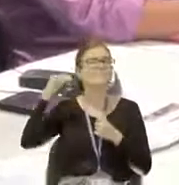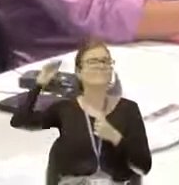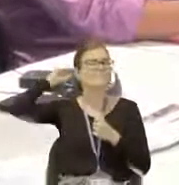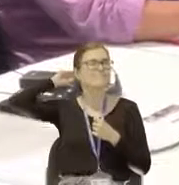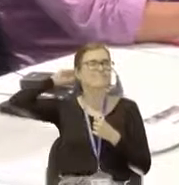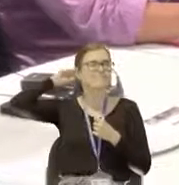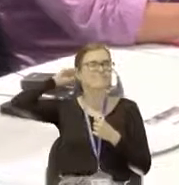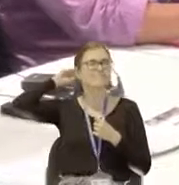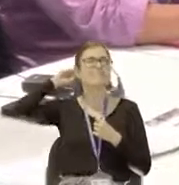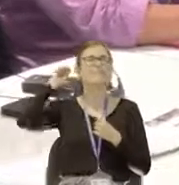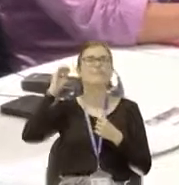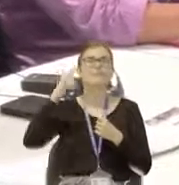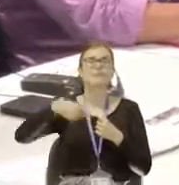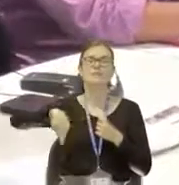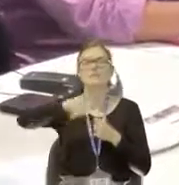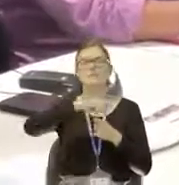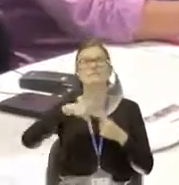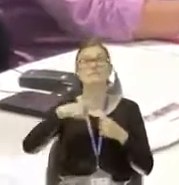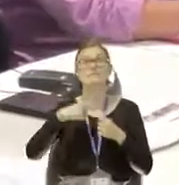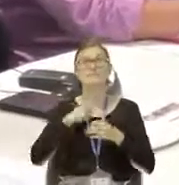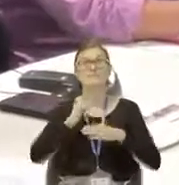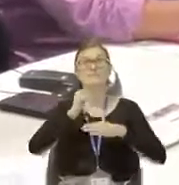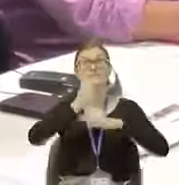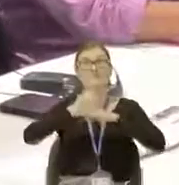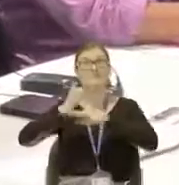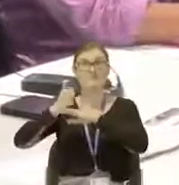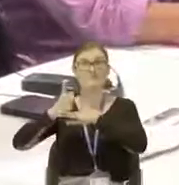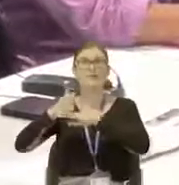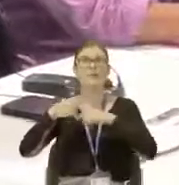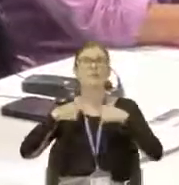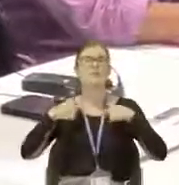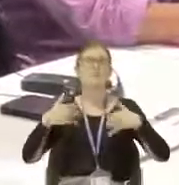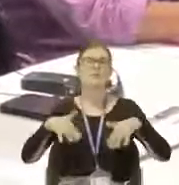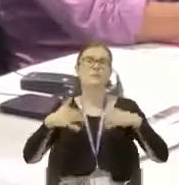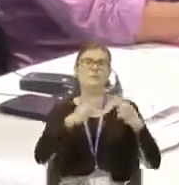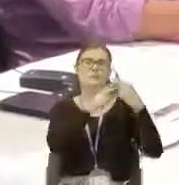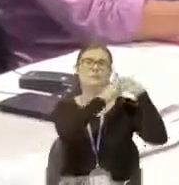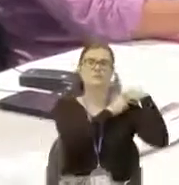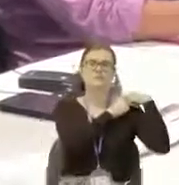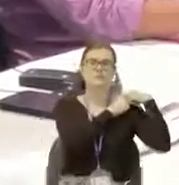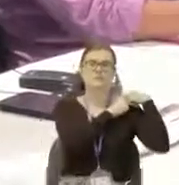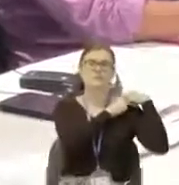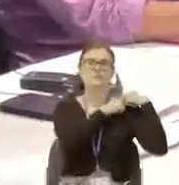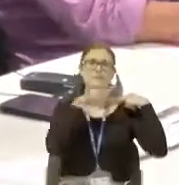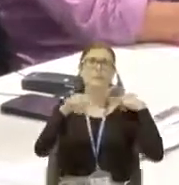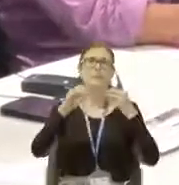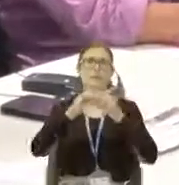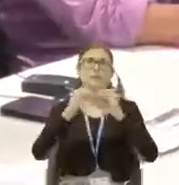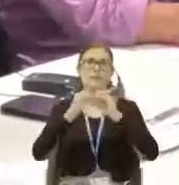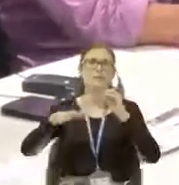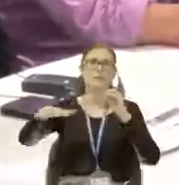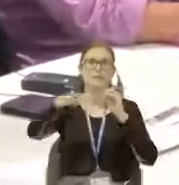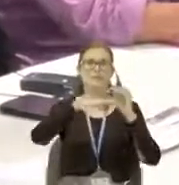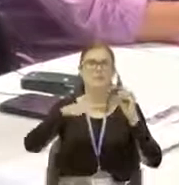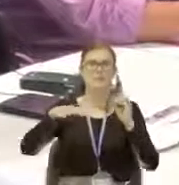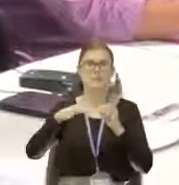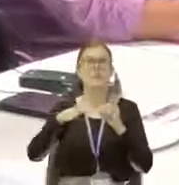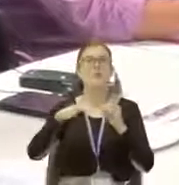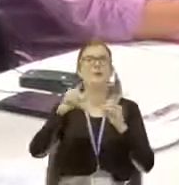crisis prevention, conflict management, and peace building. That is particularly happen when public